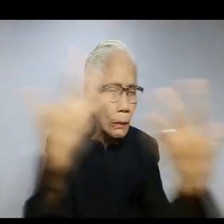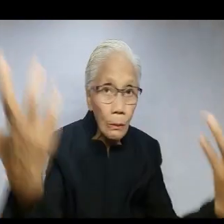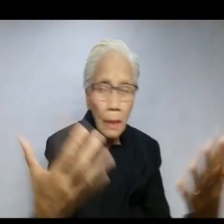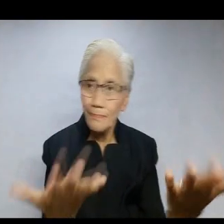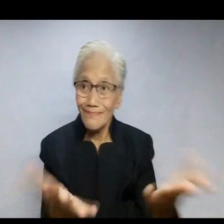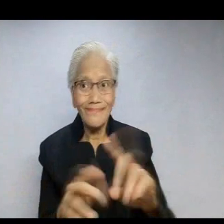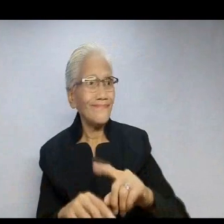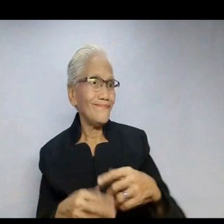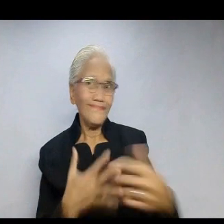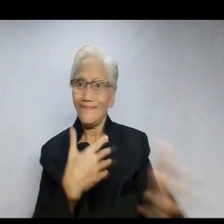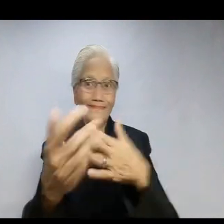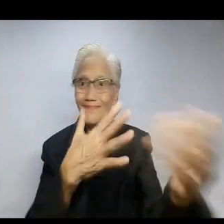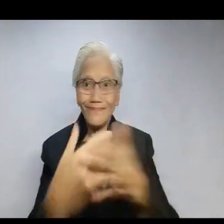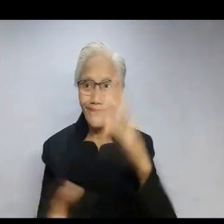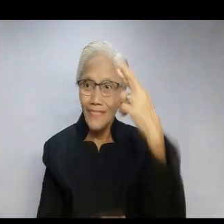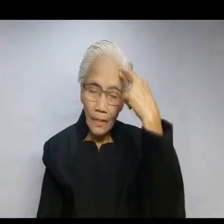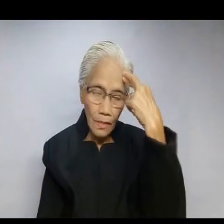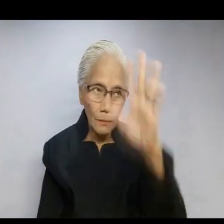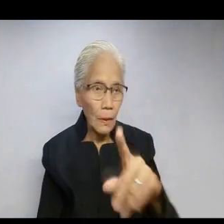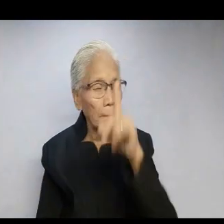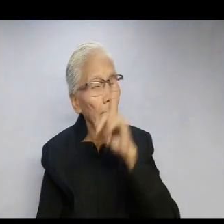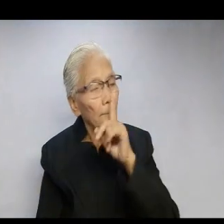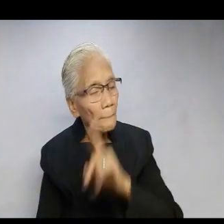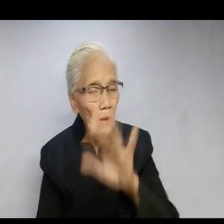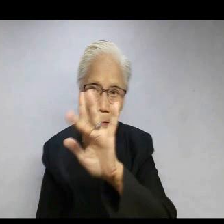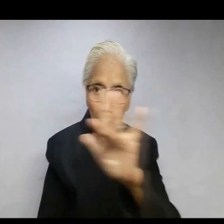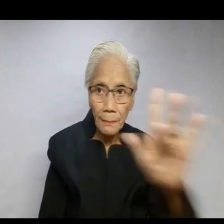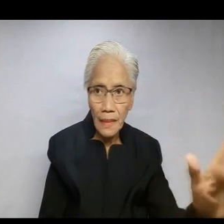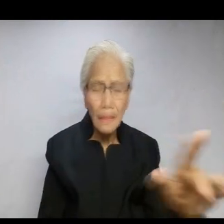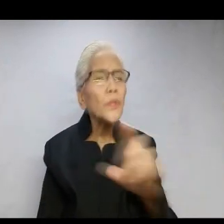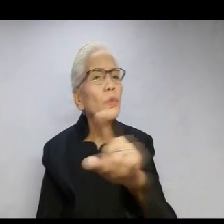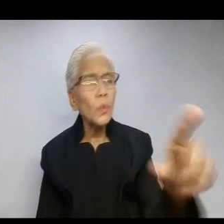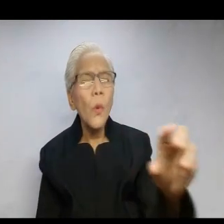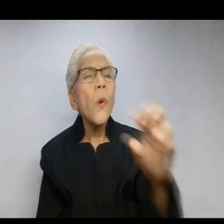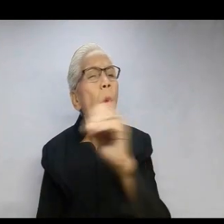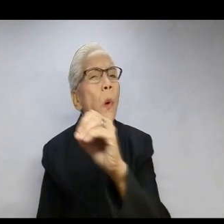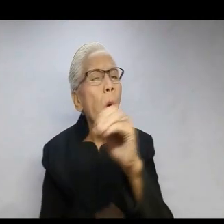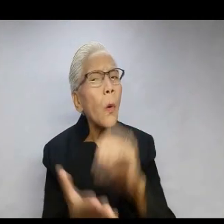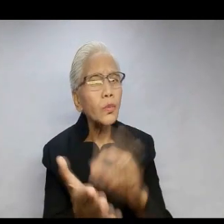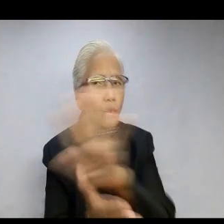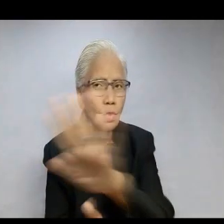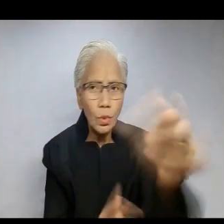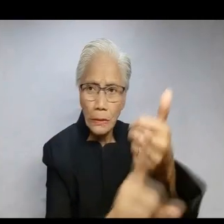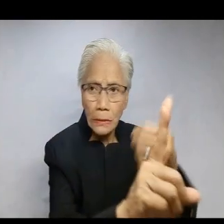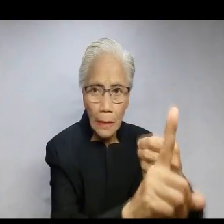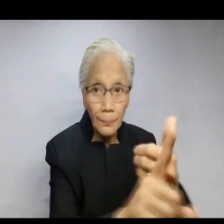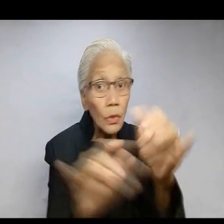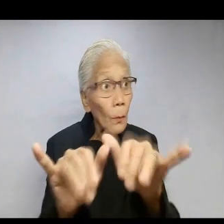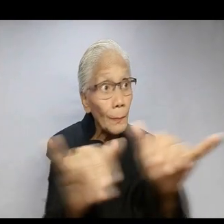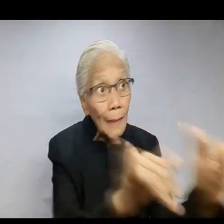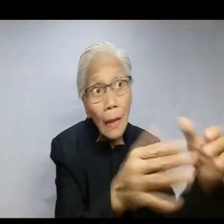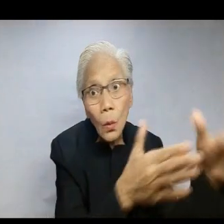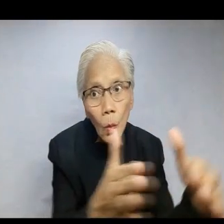away? Regardless of the reason for your loneliness or emptiness, you owe it to yourself to